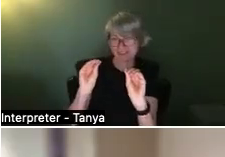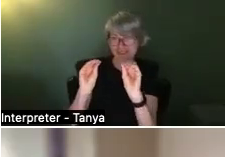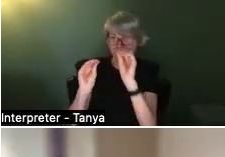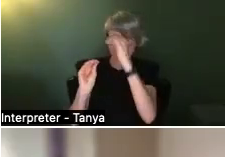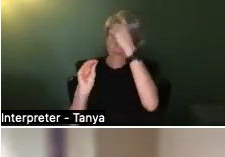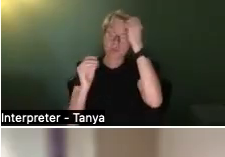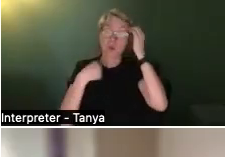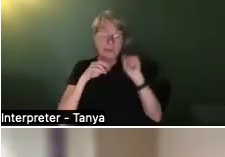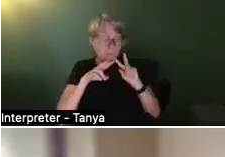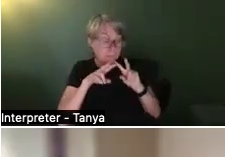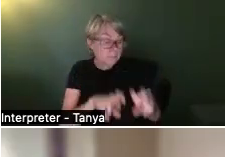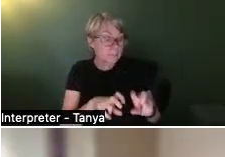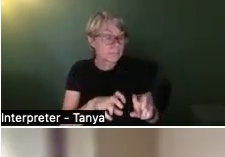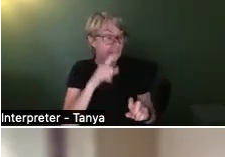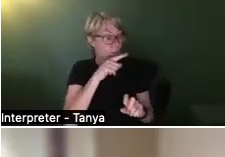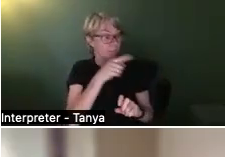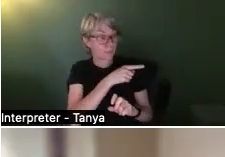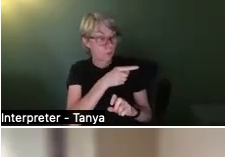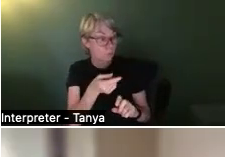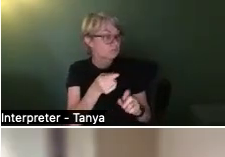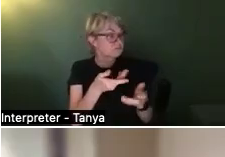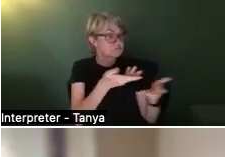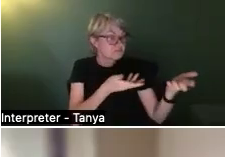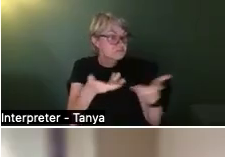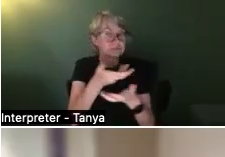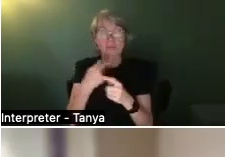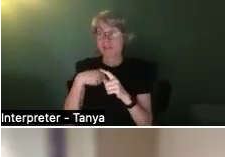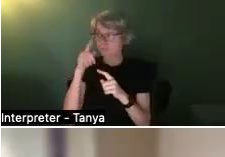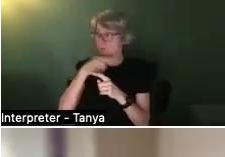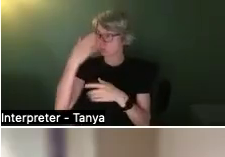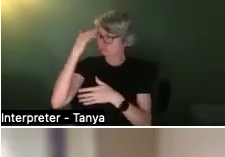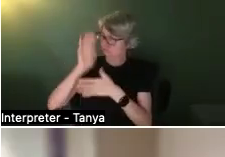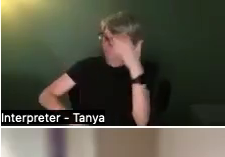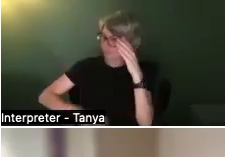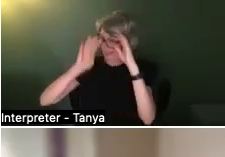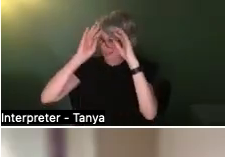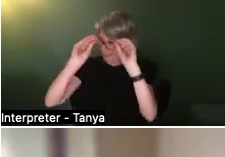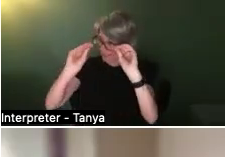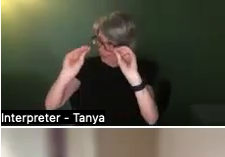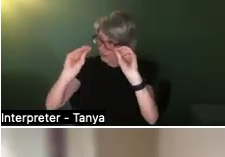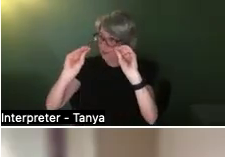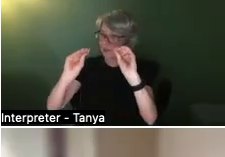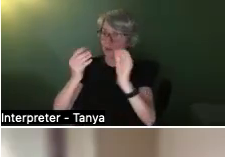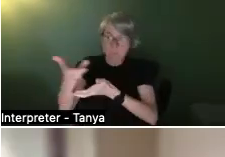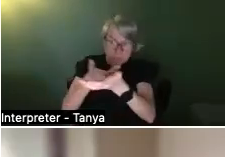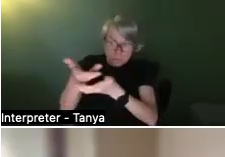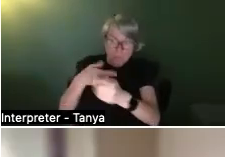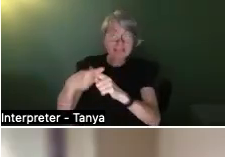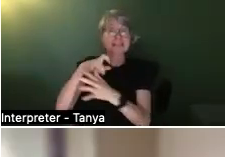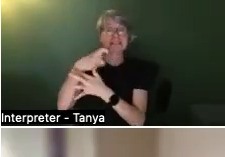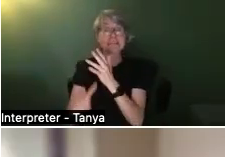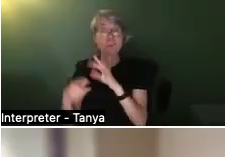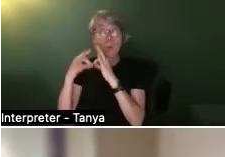family members. We also did surveys with education experts and disability organisation representatives. The toolkit